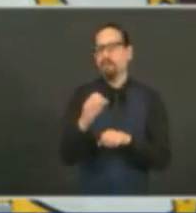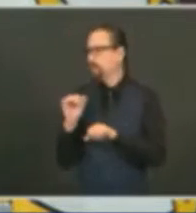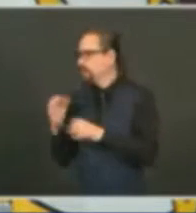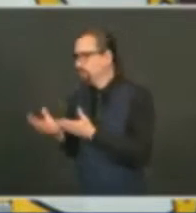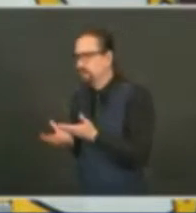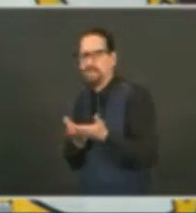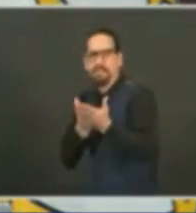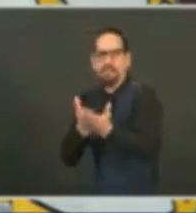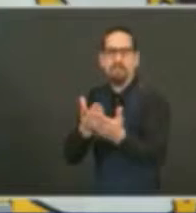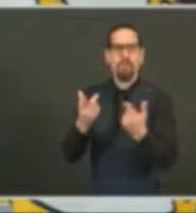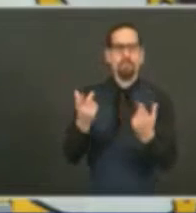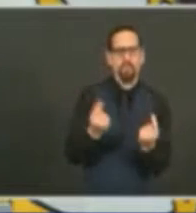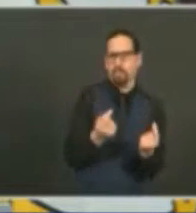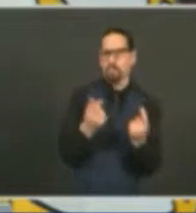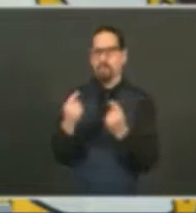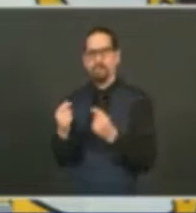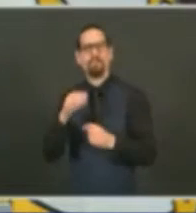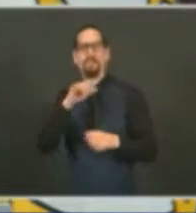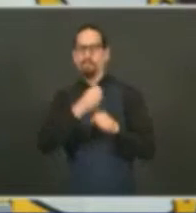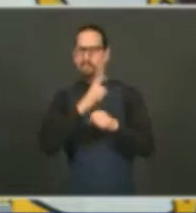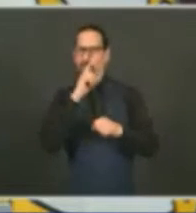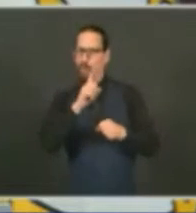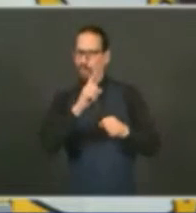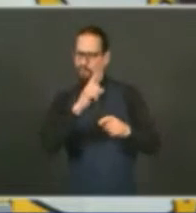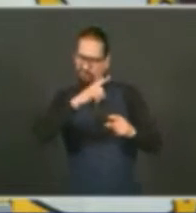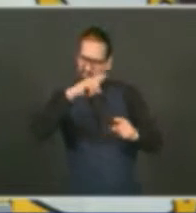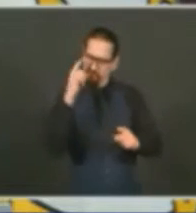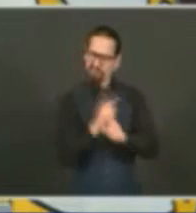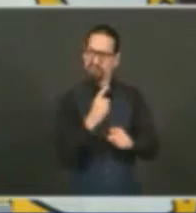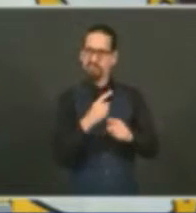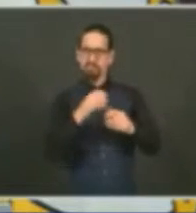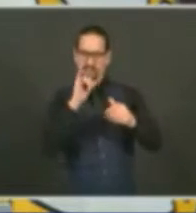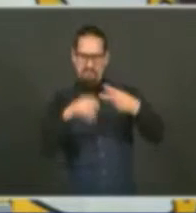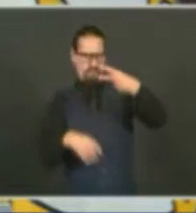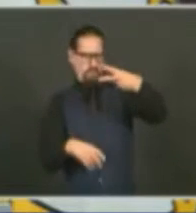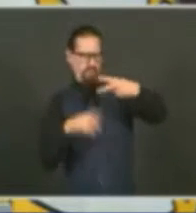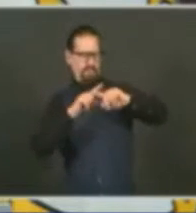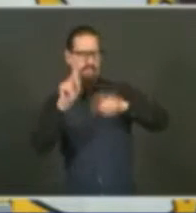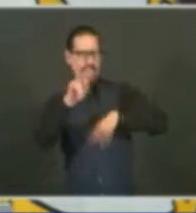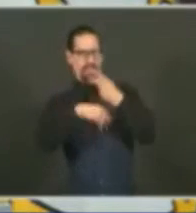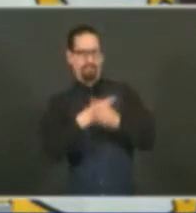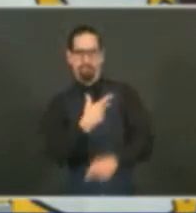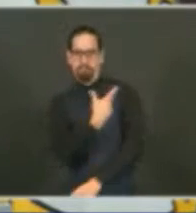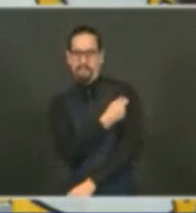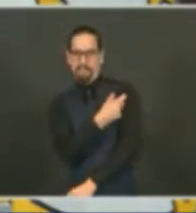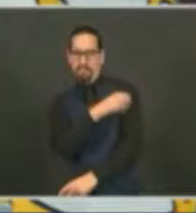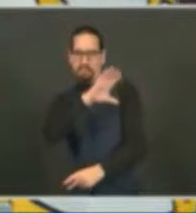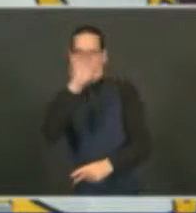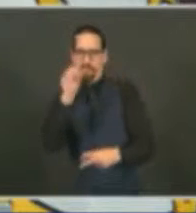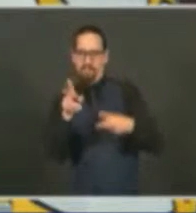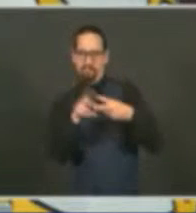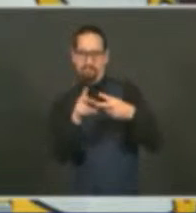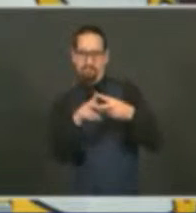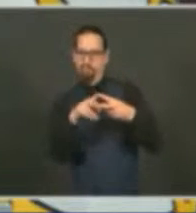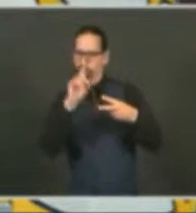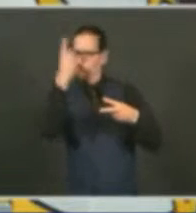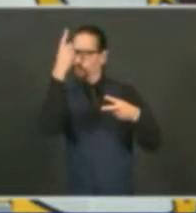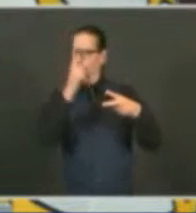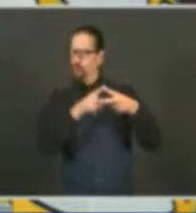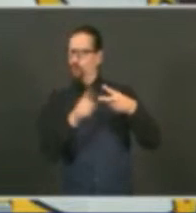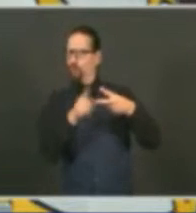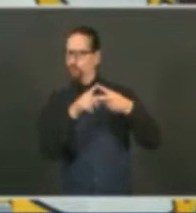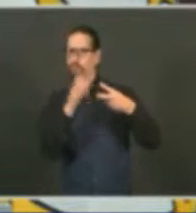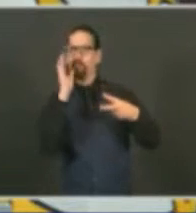those vaccines, Pfizer and Moderna, which are going to be the ones available first,